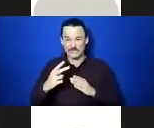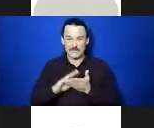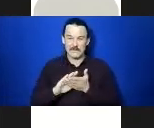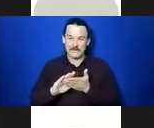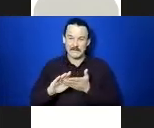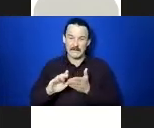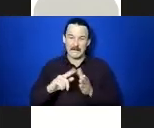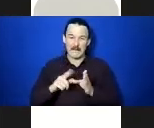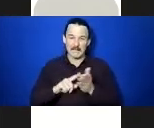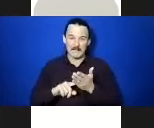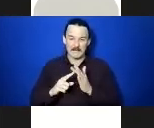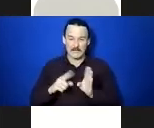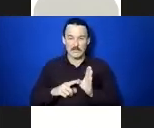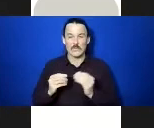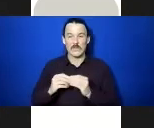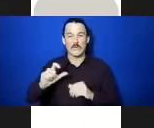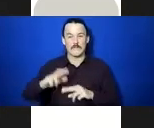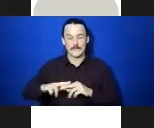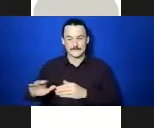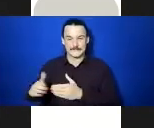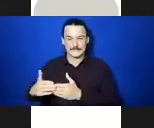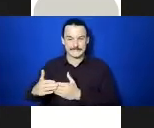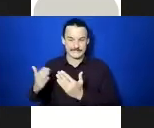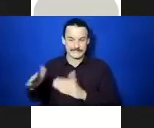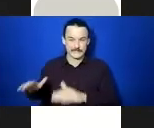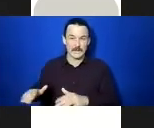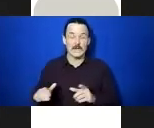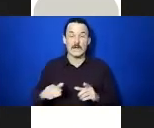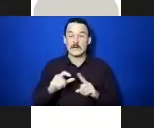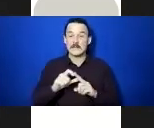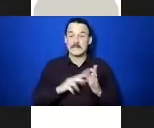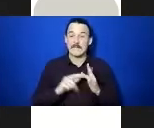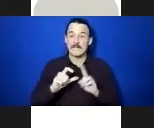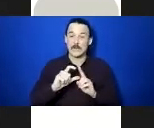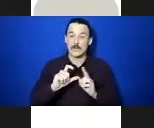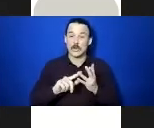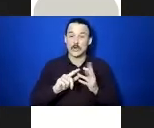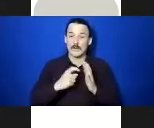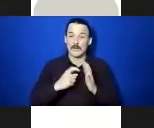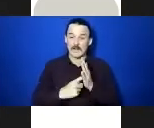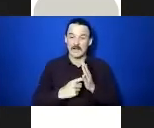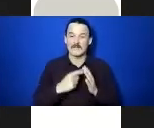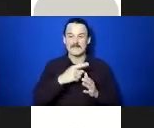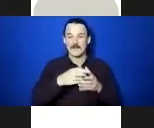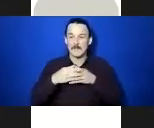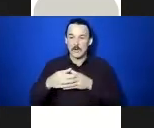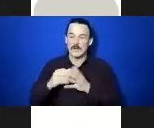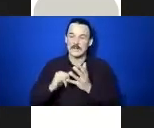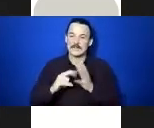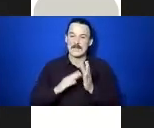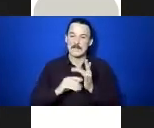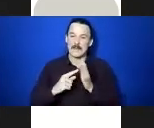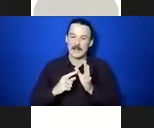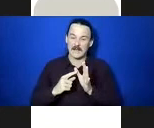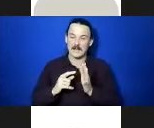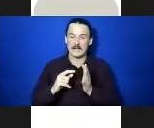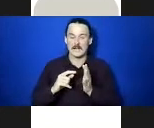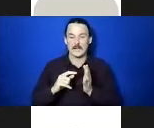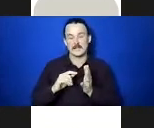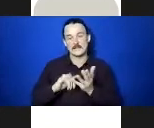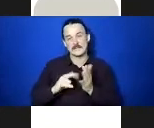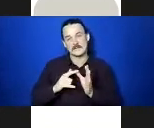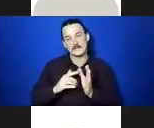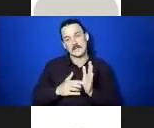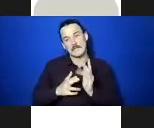recently, in 2014, David Cooper murdered Samina Imam with a chloroform-soaked towel after discovering